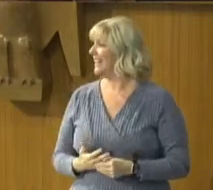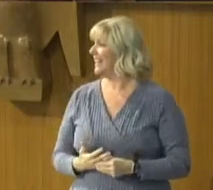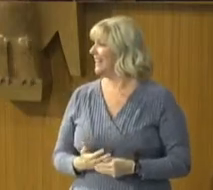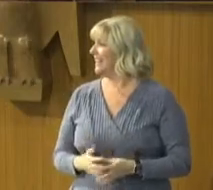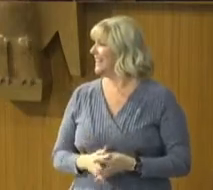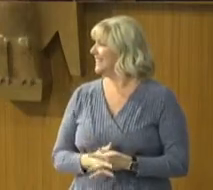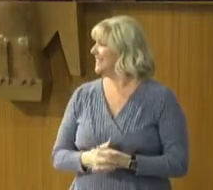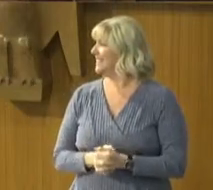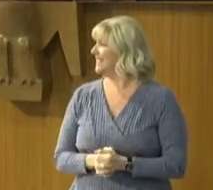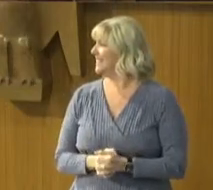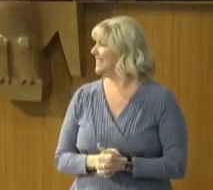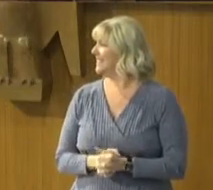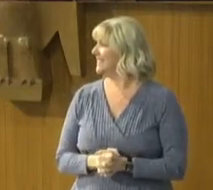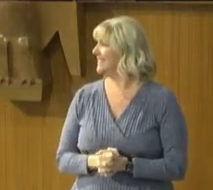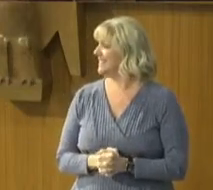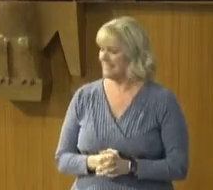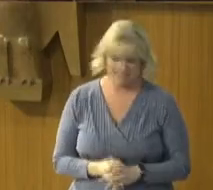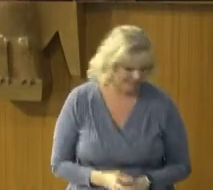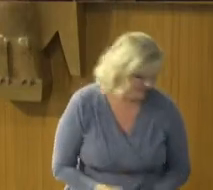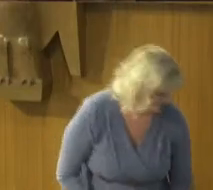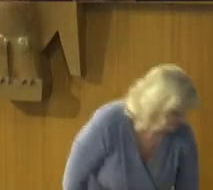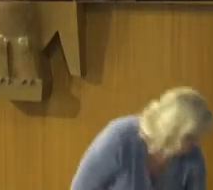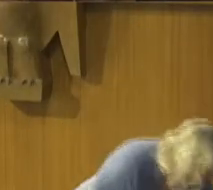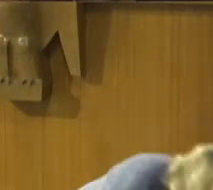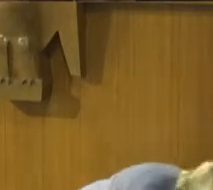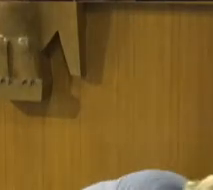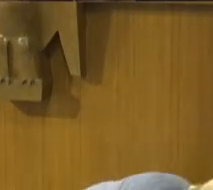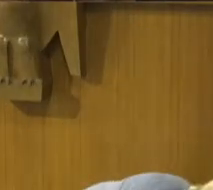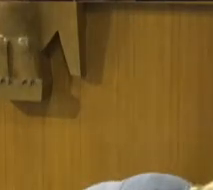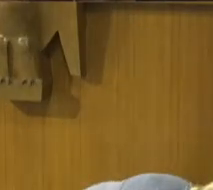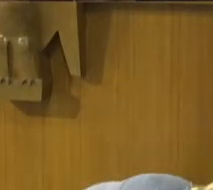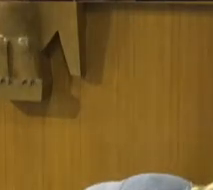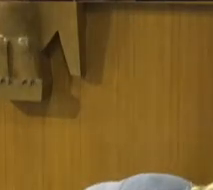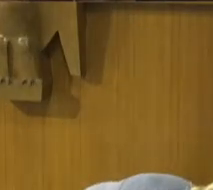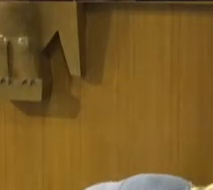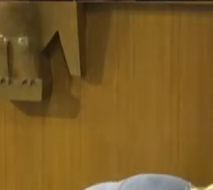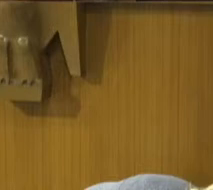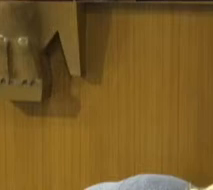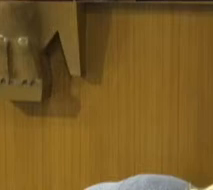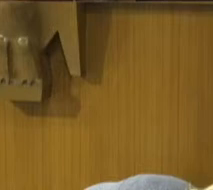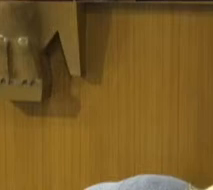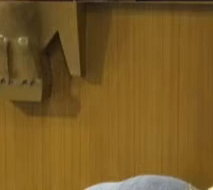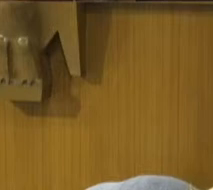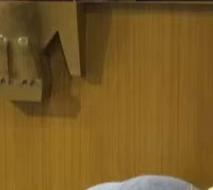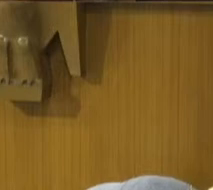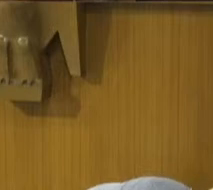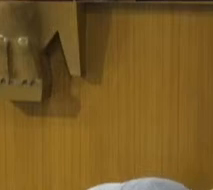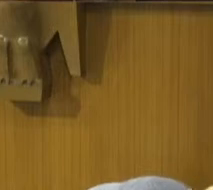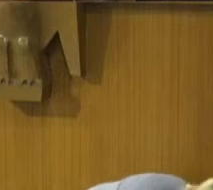is mine. Oh, I'll let you do it after church. Sound good? Okay.